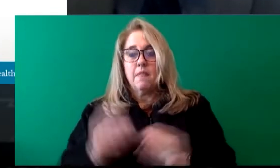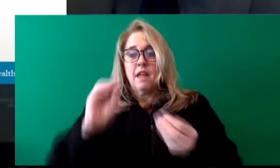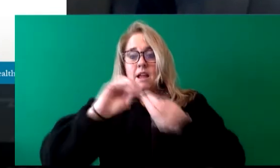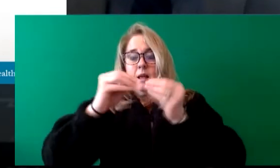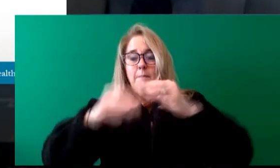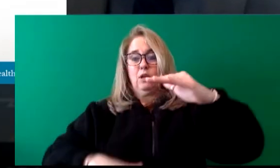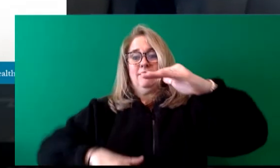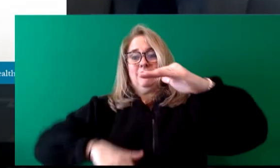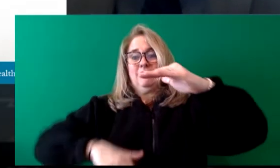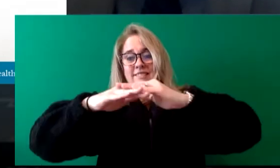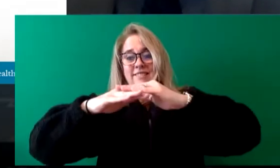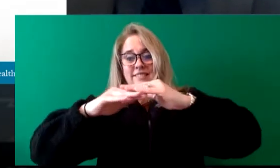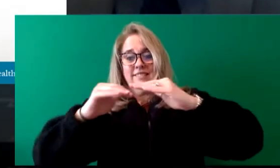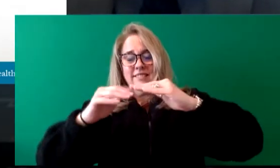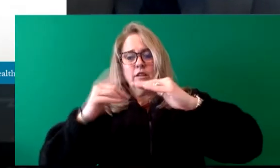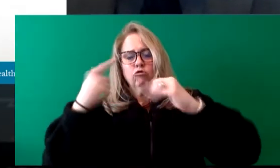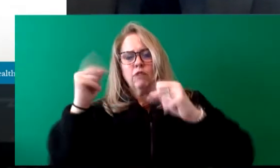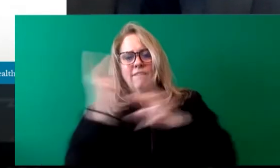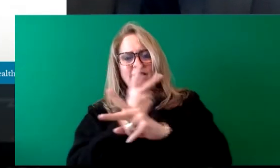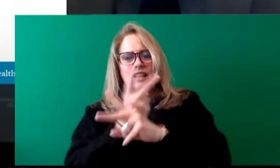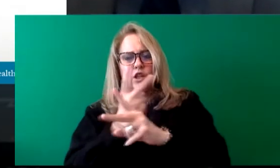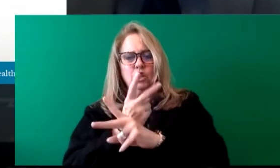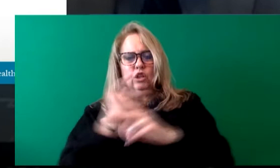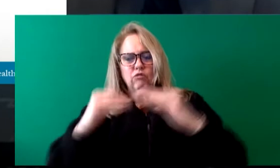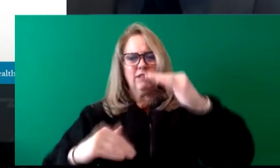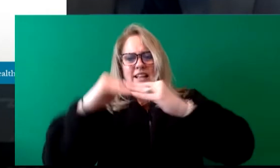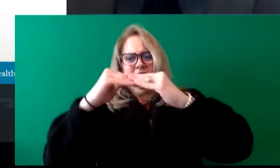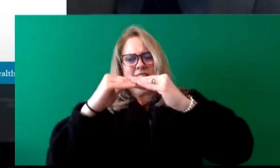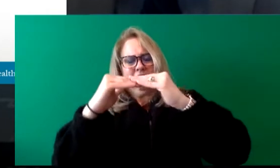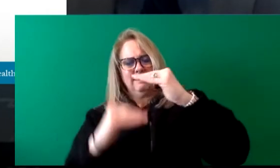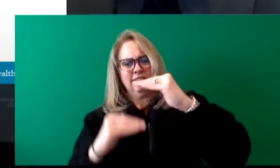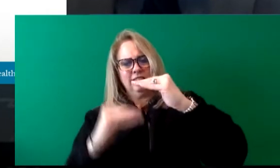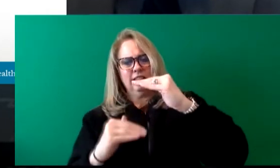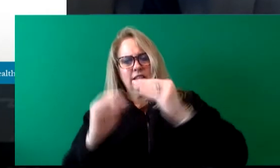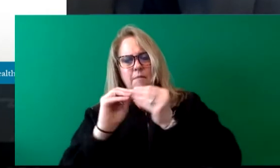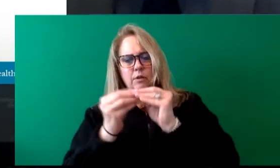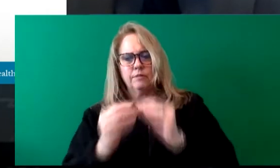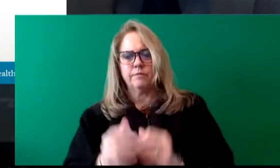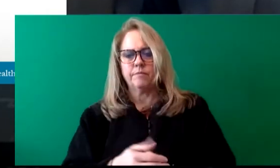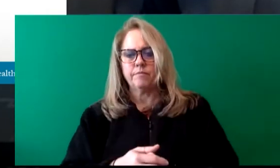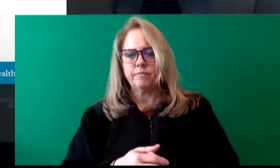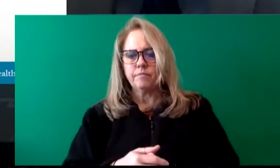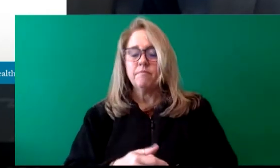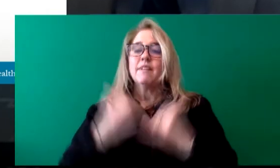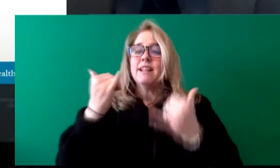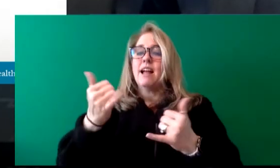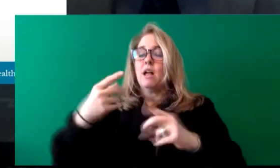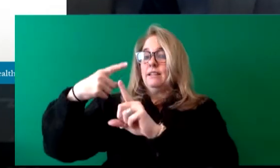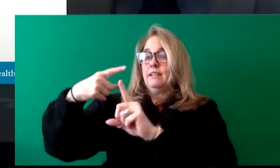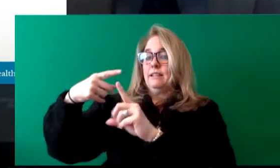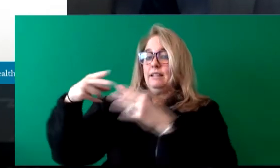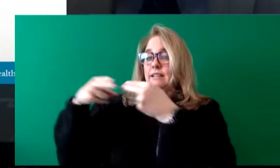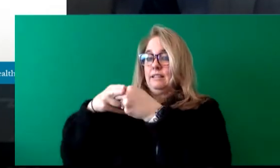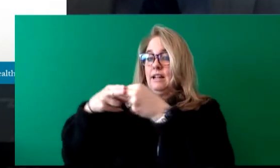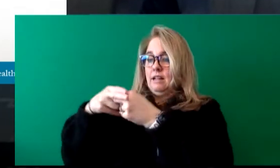this data. Next slide, please. A little update into a monthly summary.